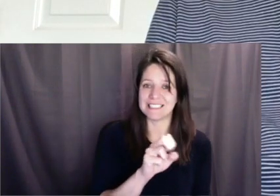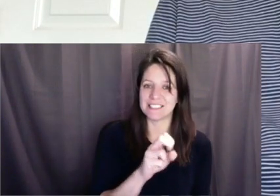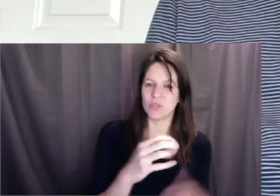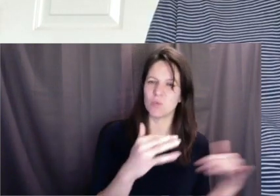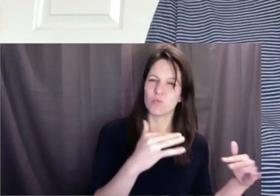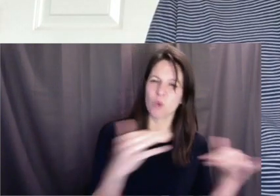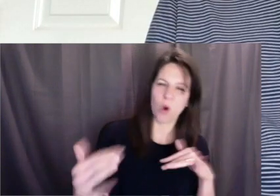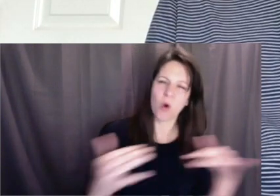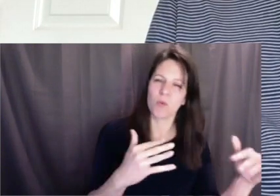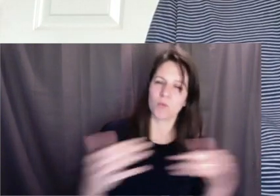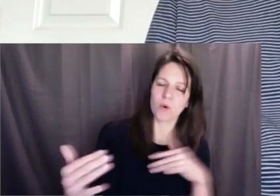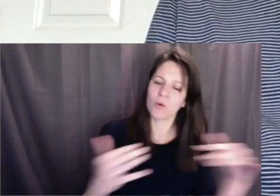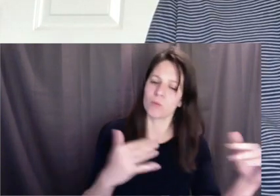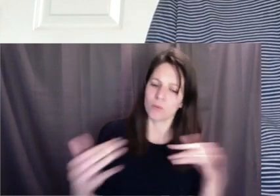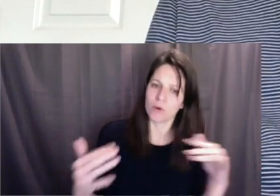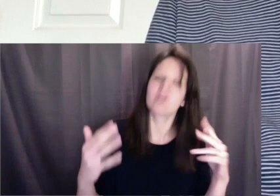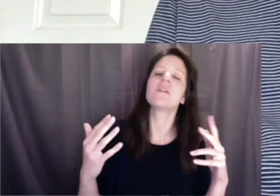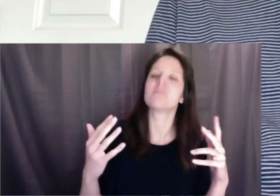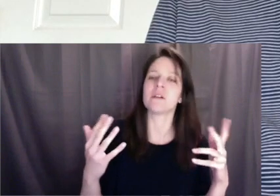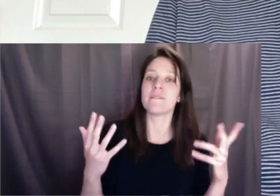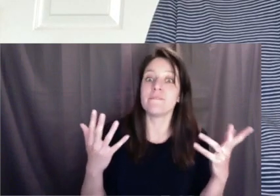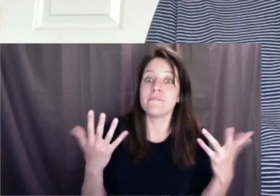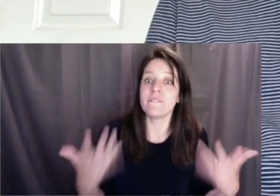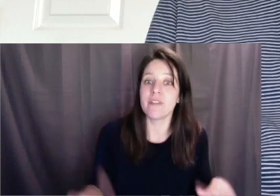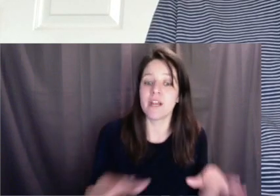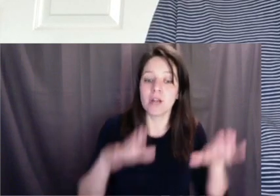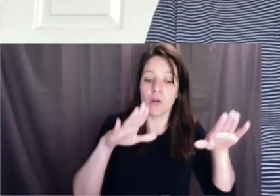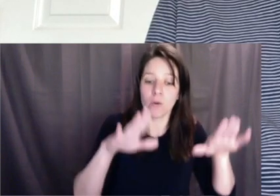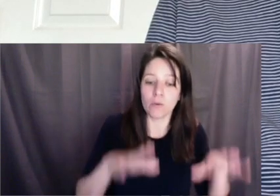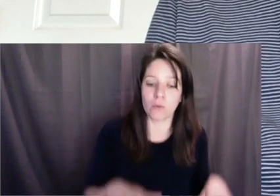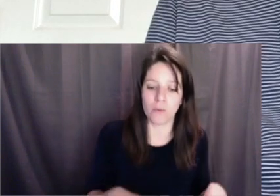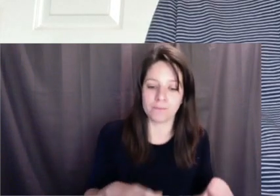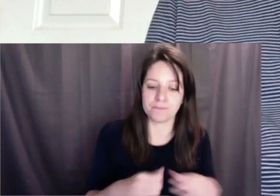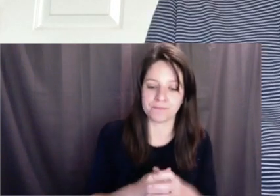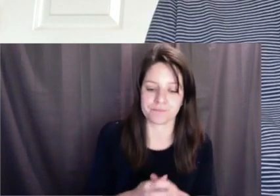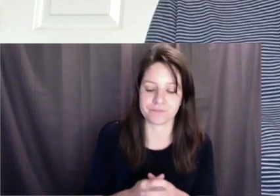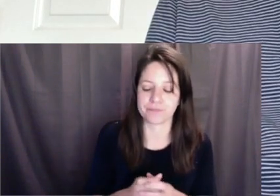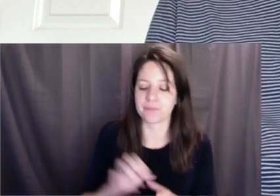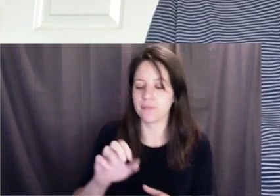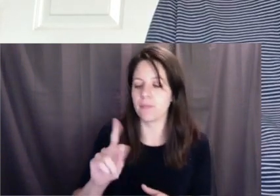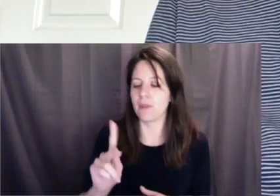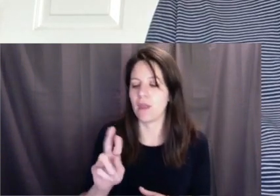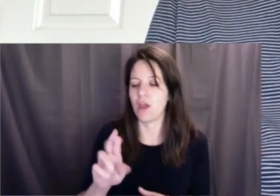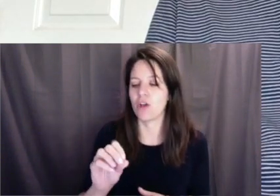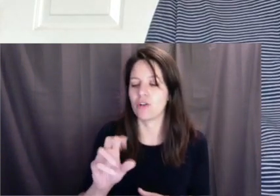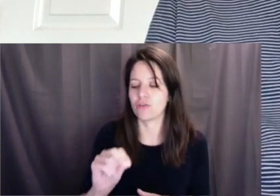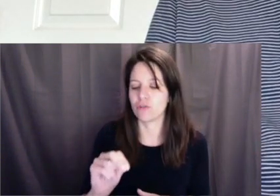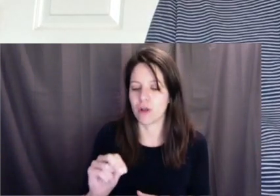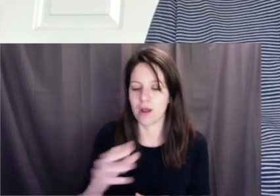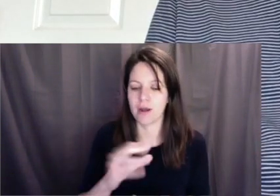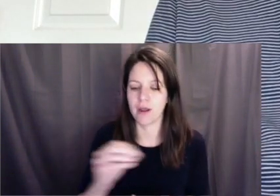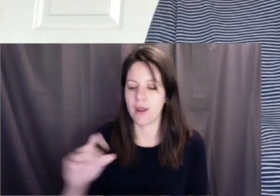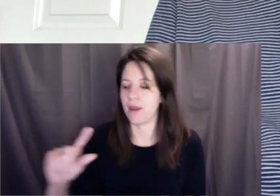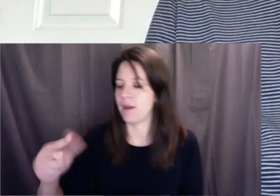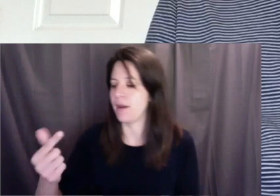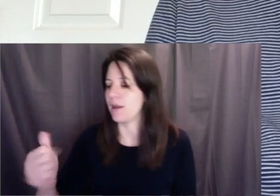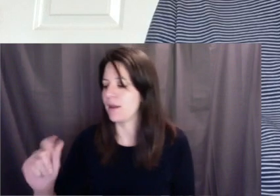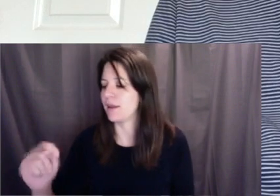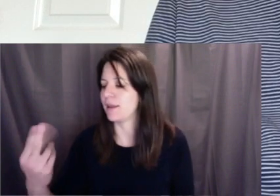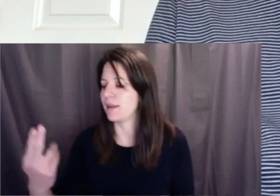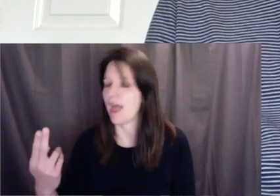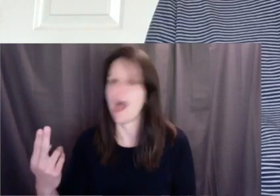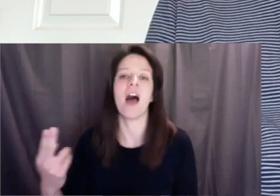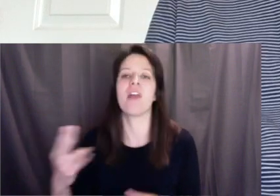from Ekron to Gath that the Philistines had captured from Israel were restored to Israel, and